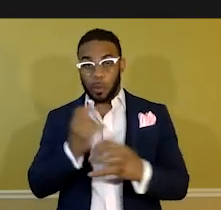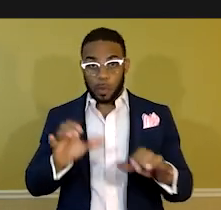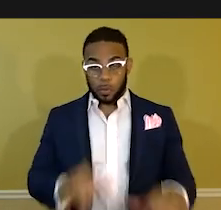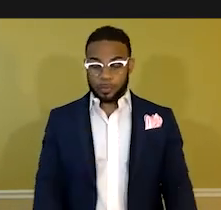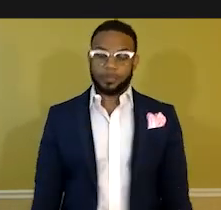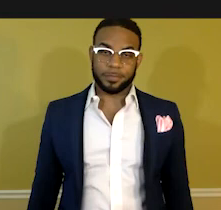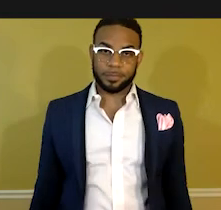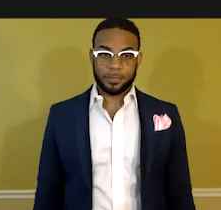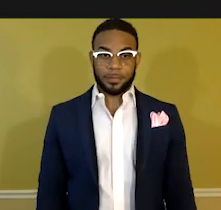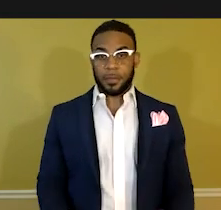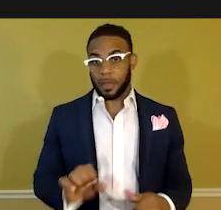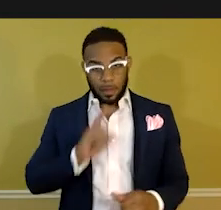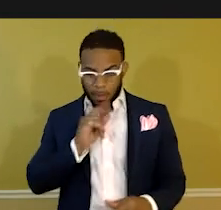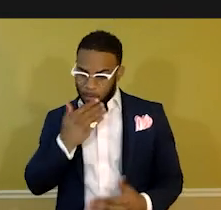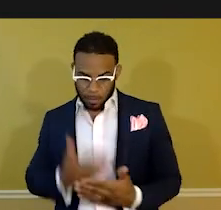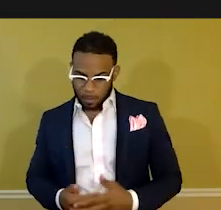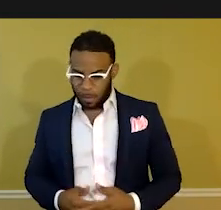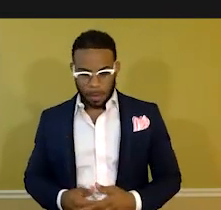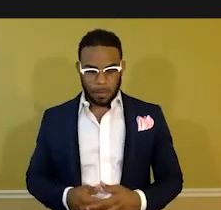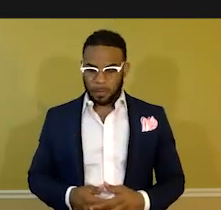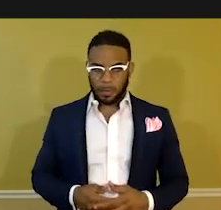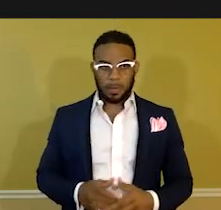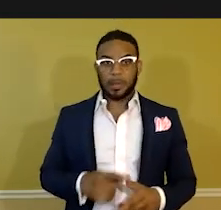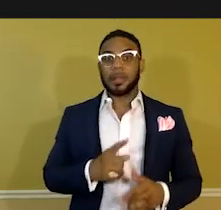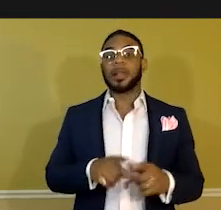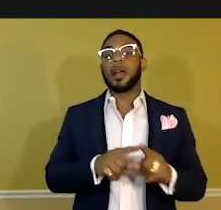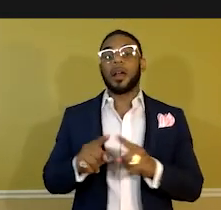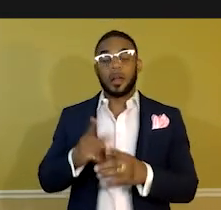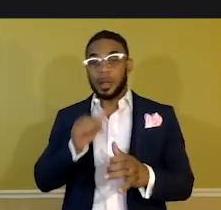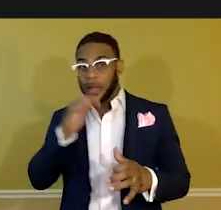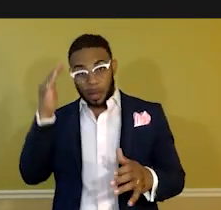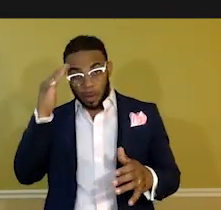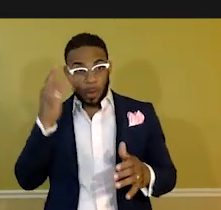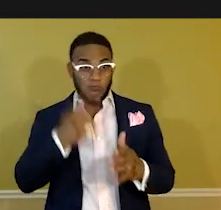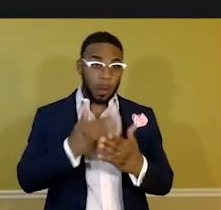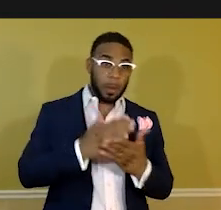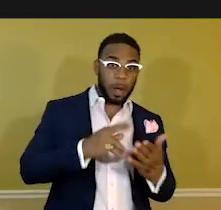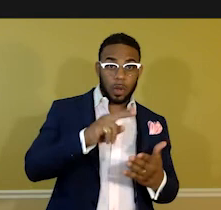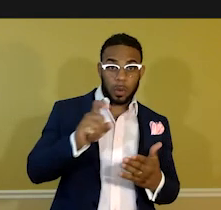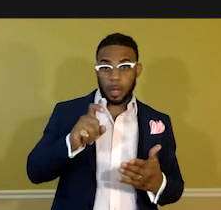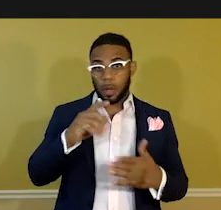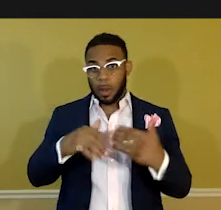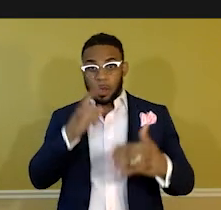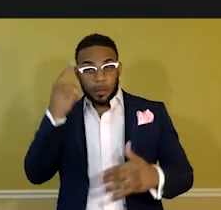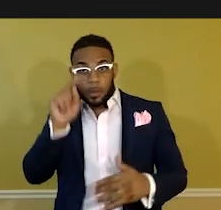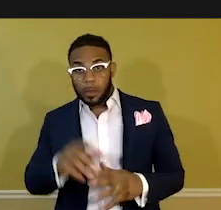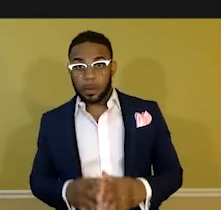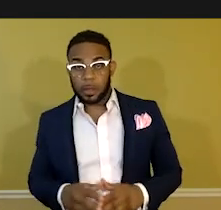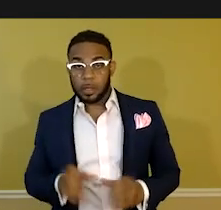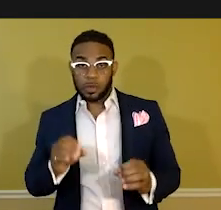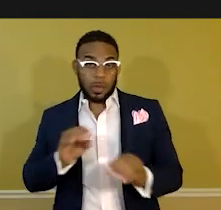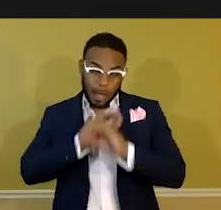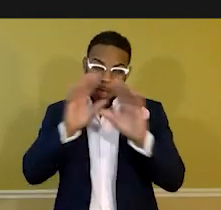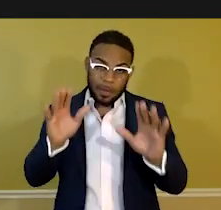do. Um, which isn't good. Um, and then also you may not know what part of the UX process is for you. So